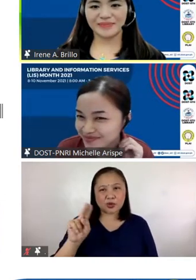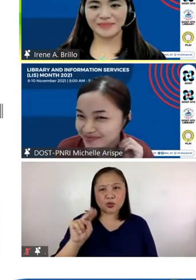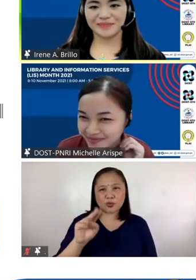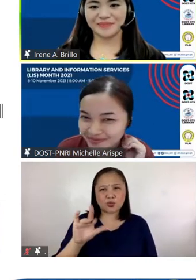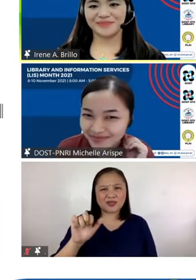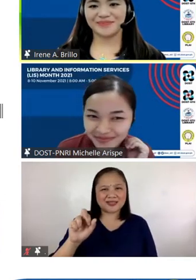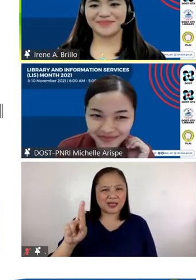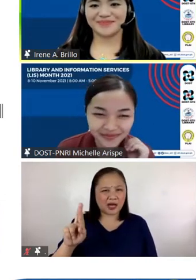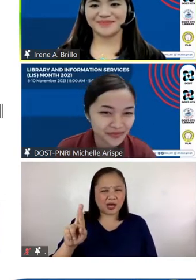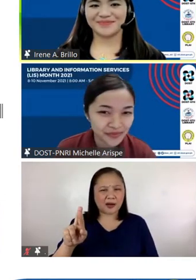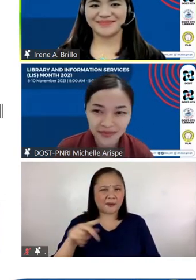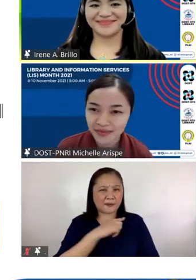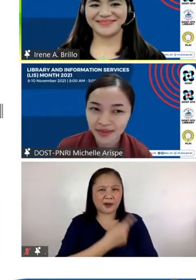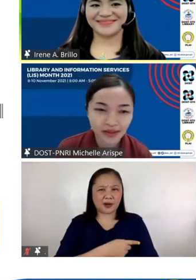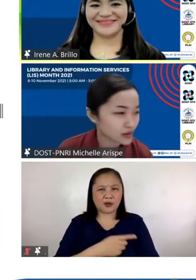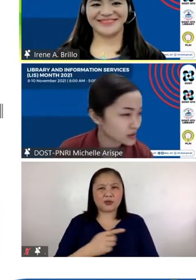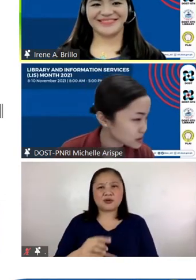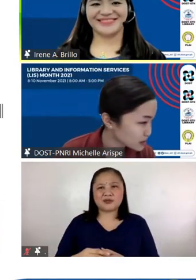it?